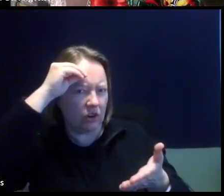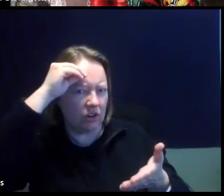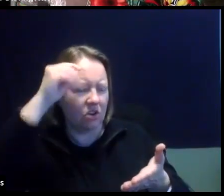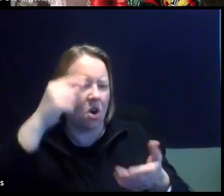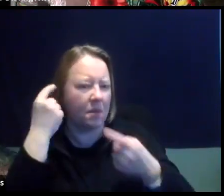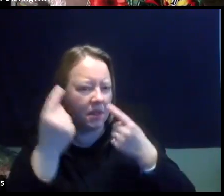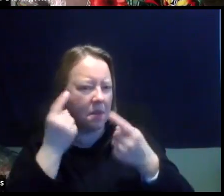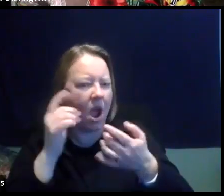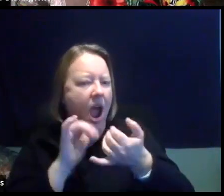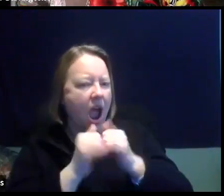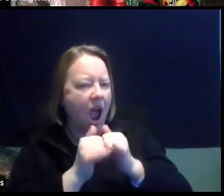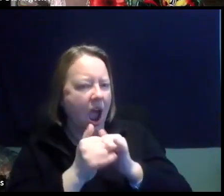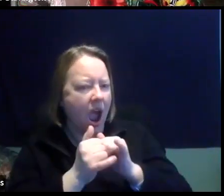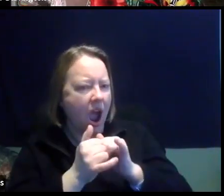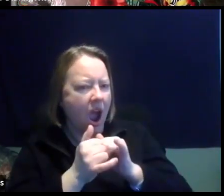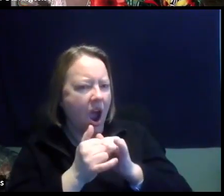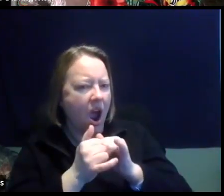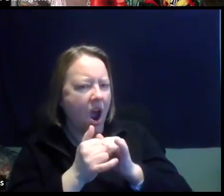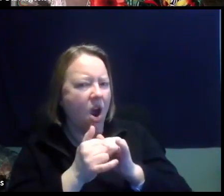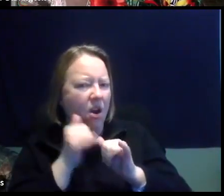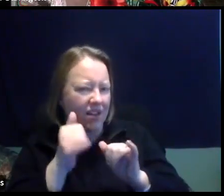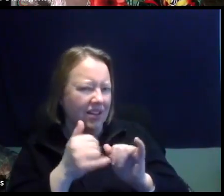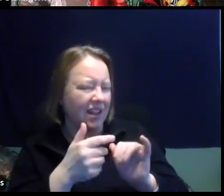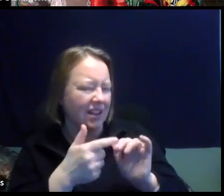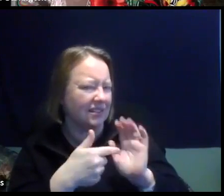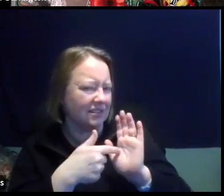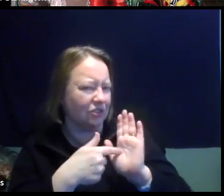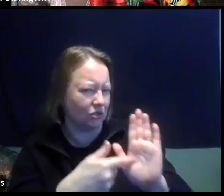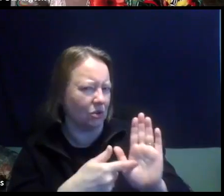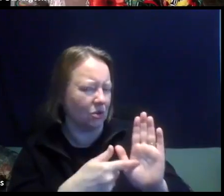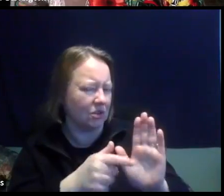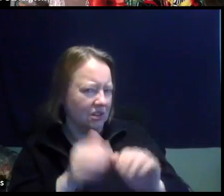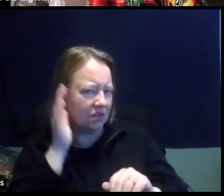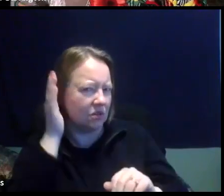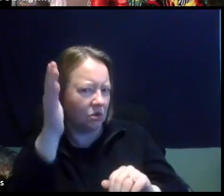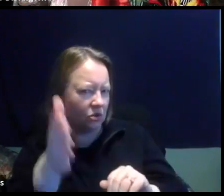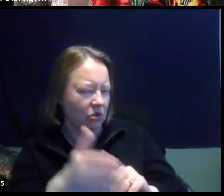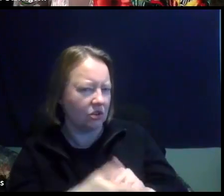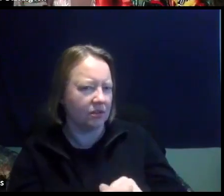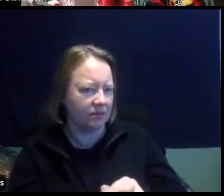thinking about how that kind of plays out in the long run.